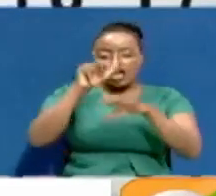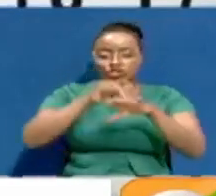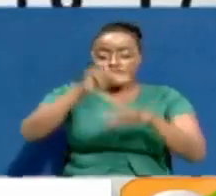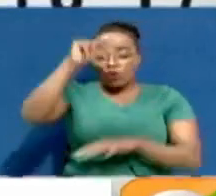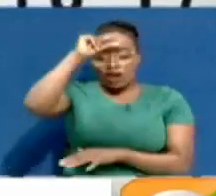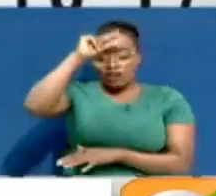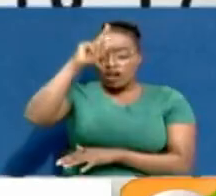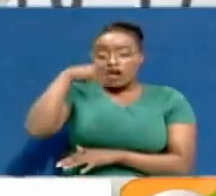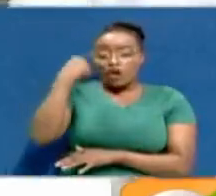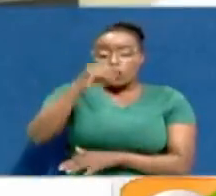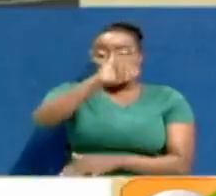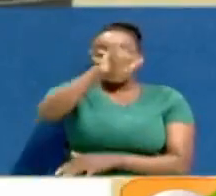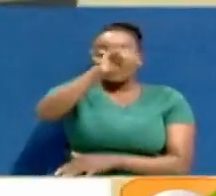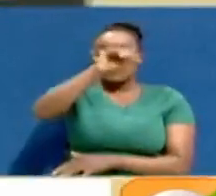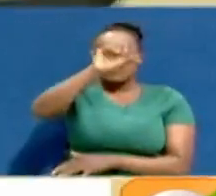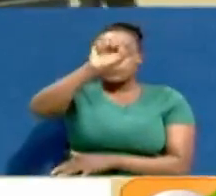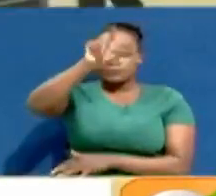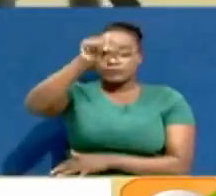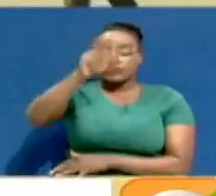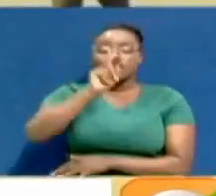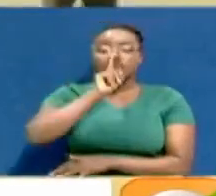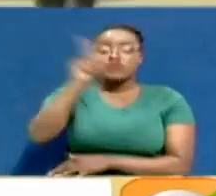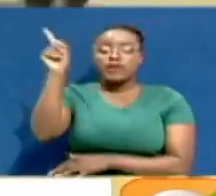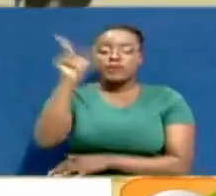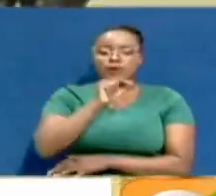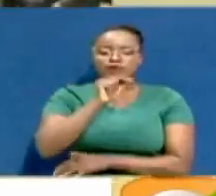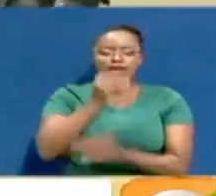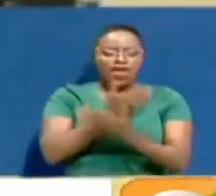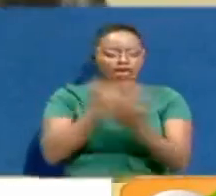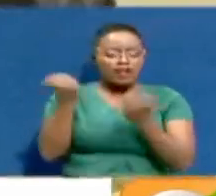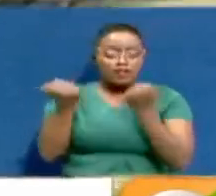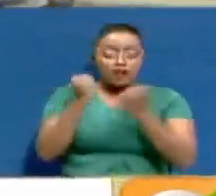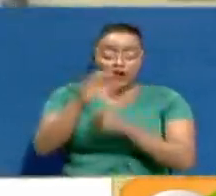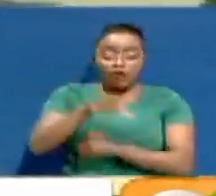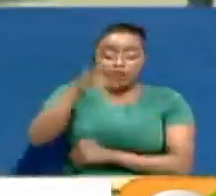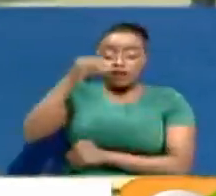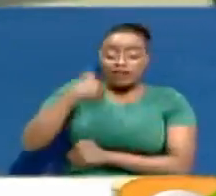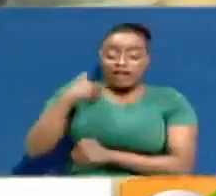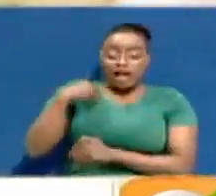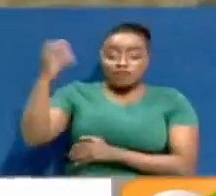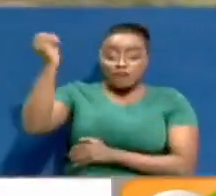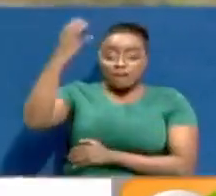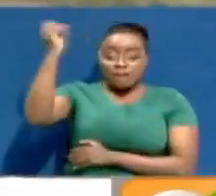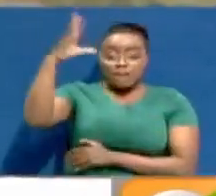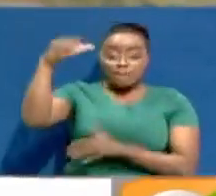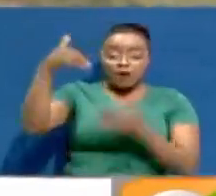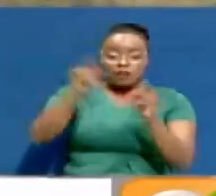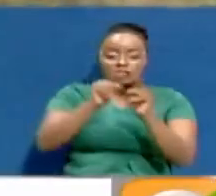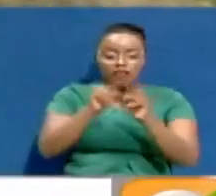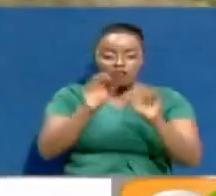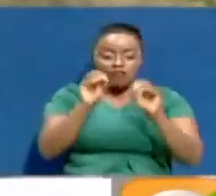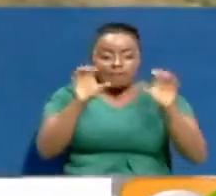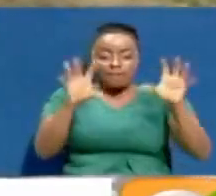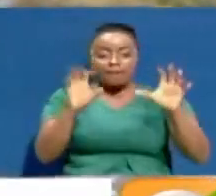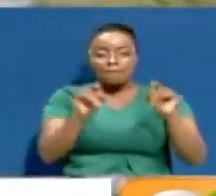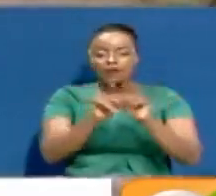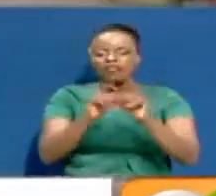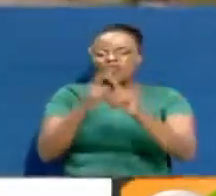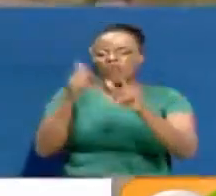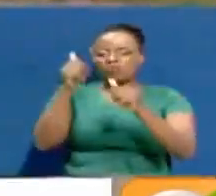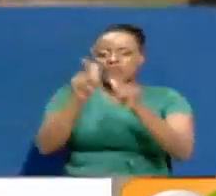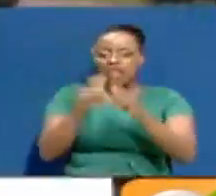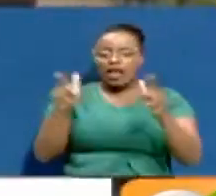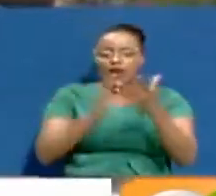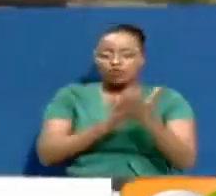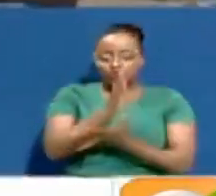Government, Joseph Nkaiseri, directed that any vehicle found to have a siren or strobe lights, apart from those